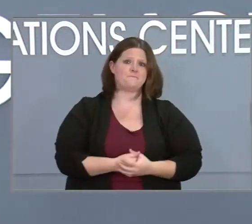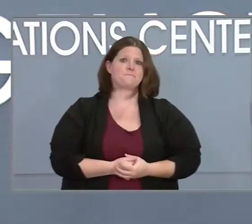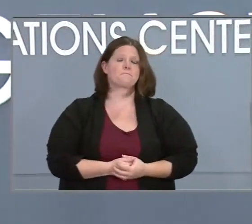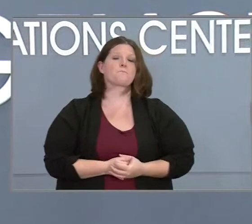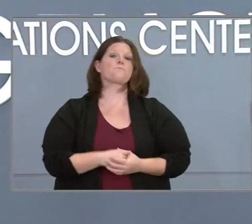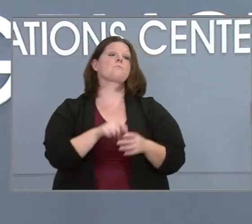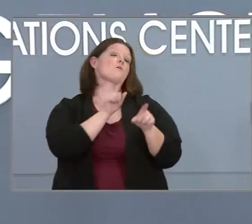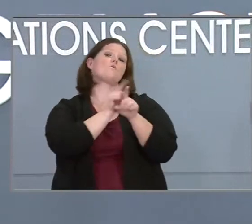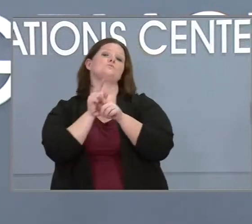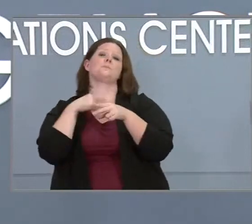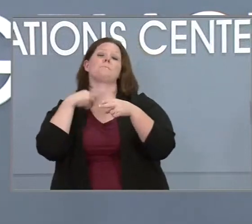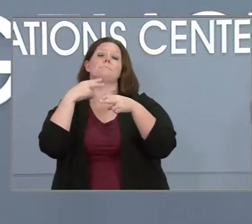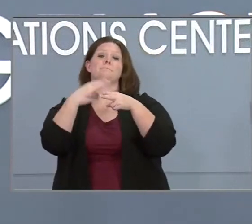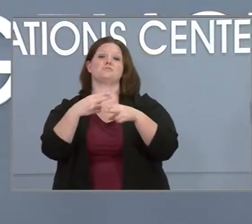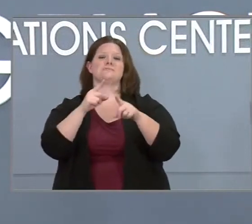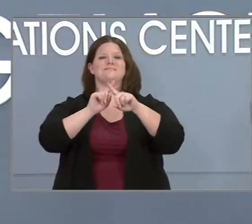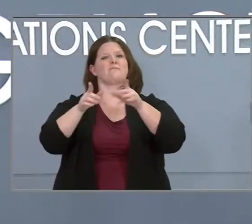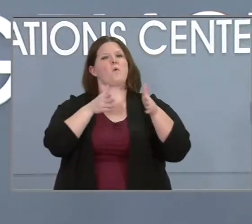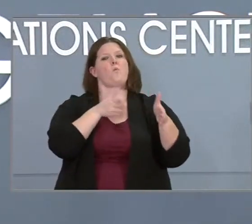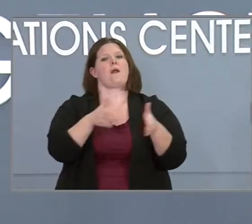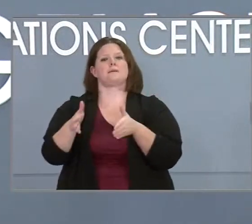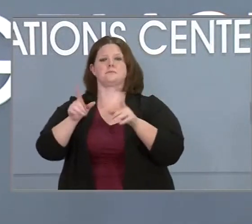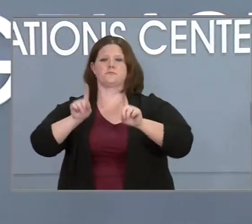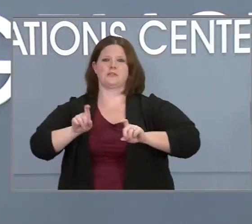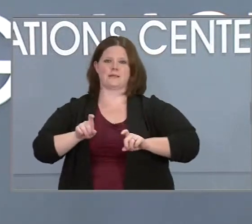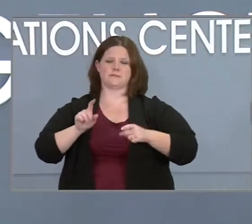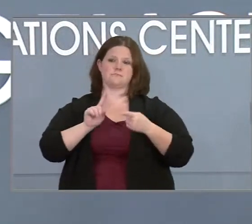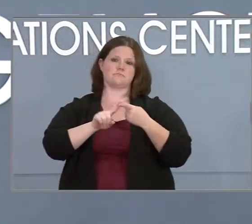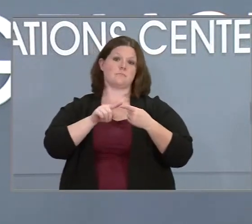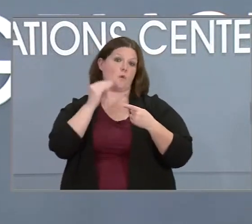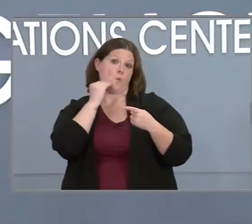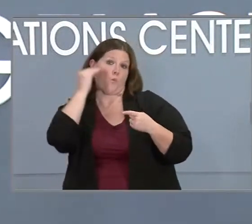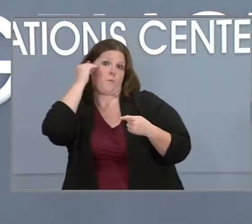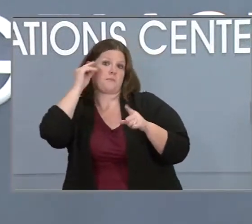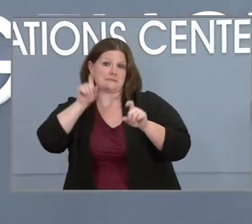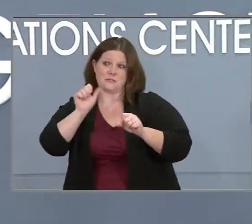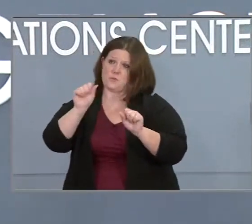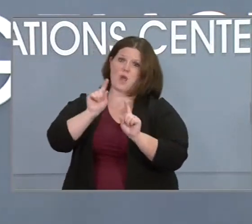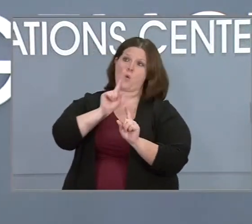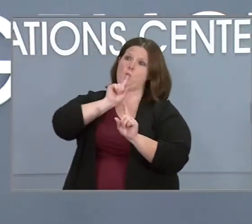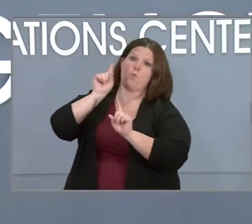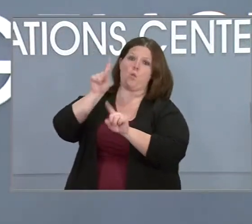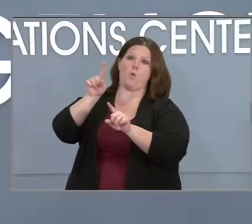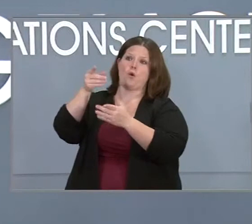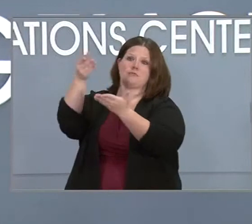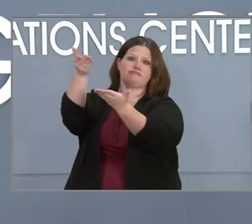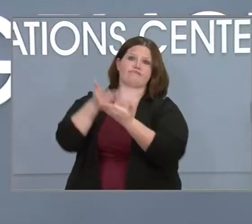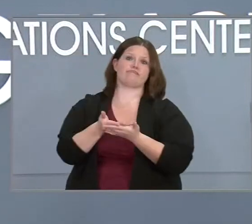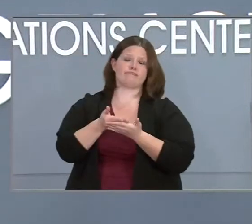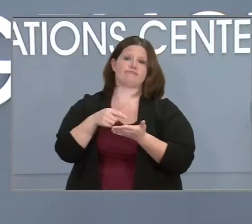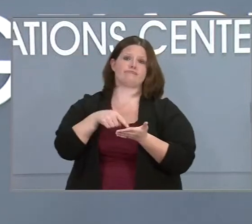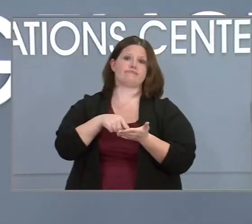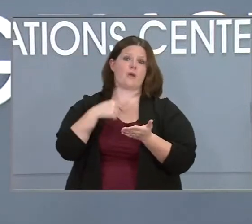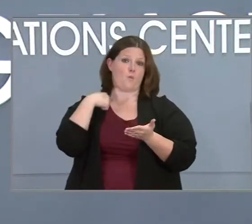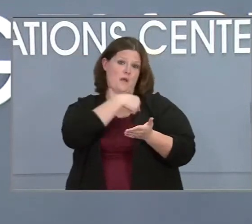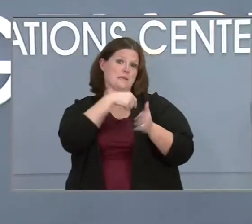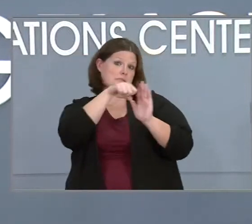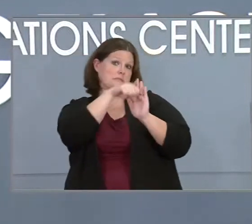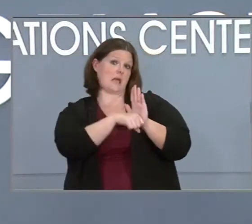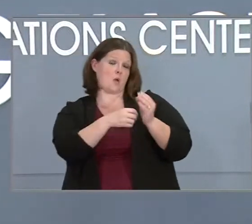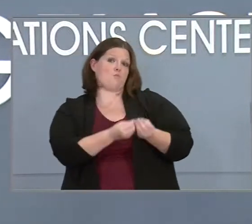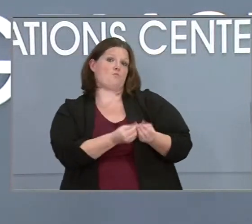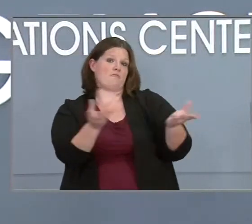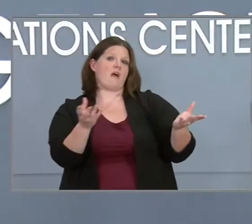different testing modalities available. So you can get home testing right now. You can order them free from us. Again, go